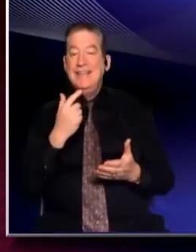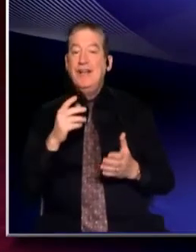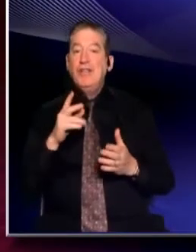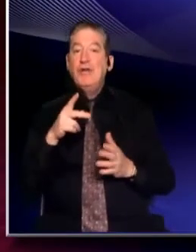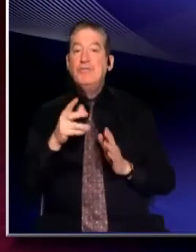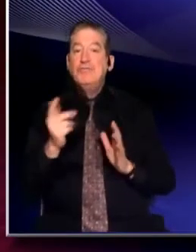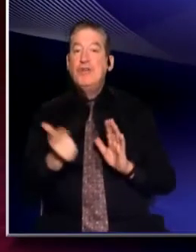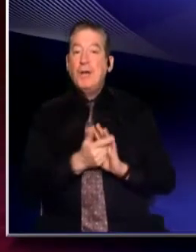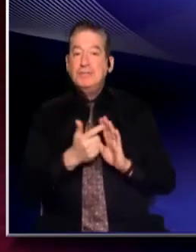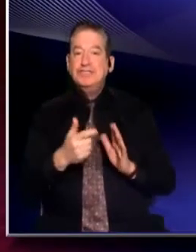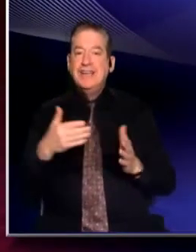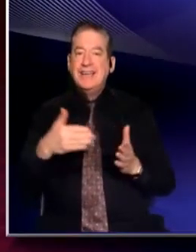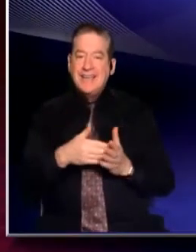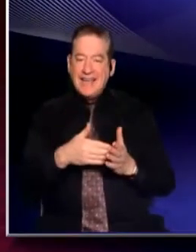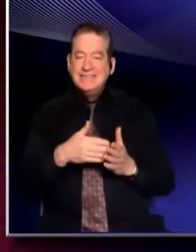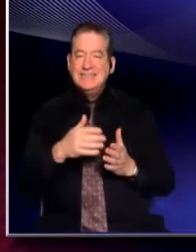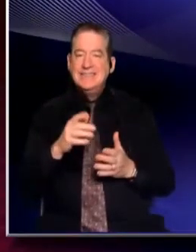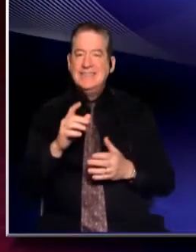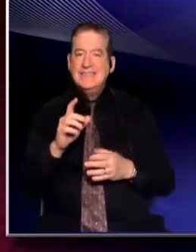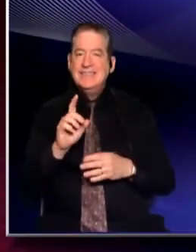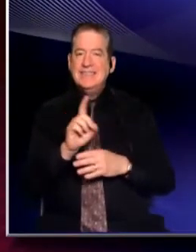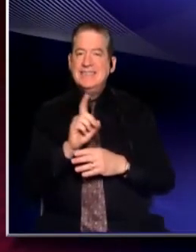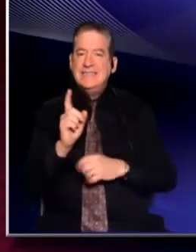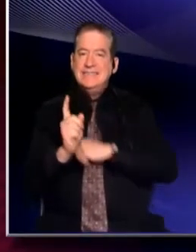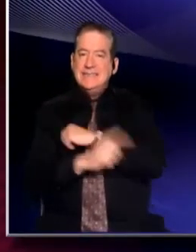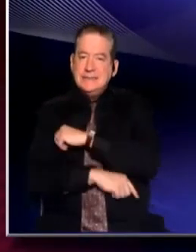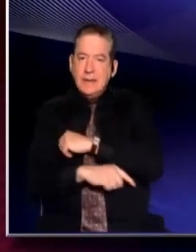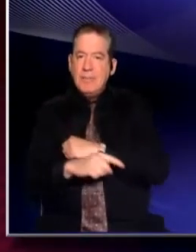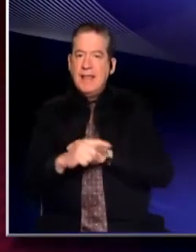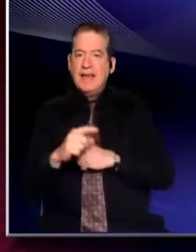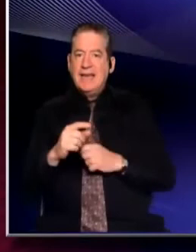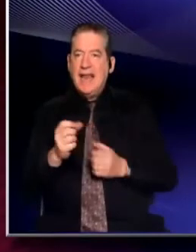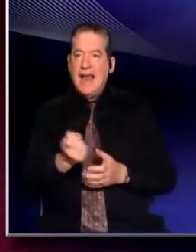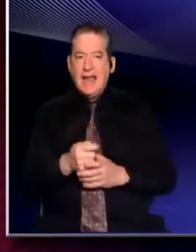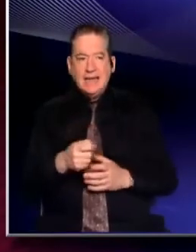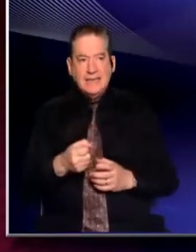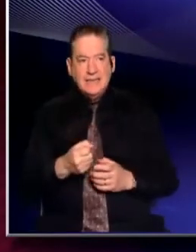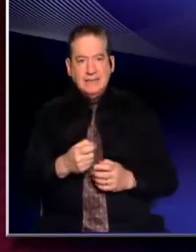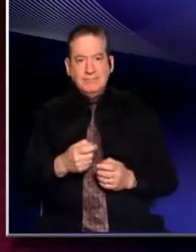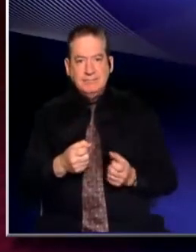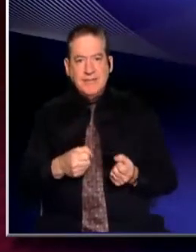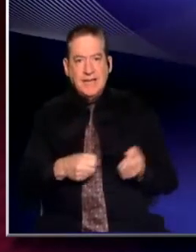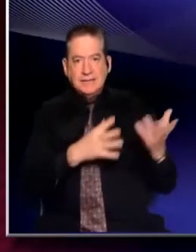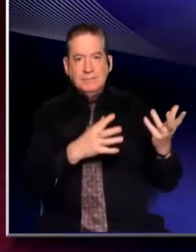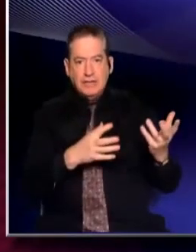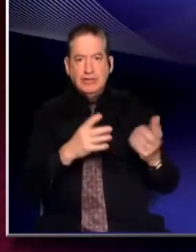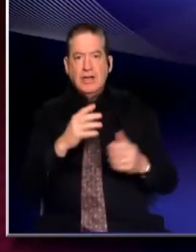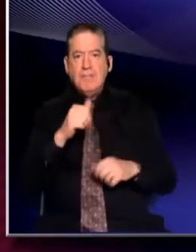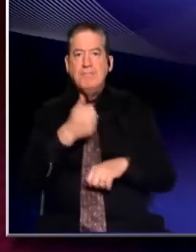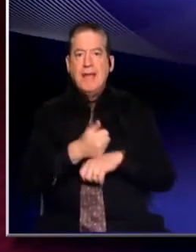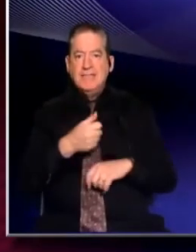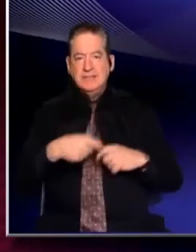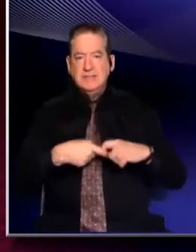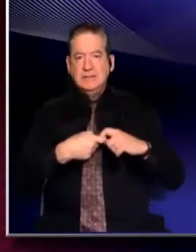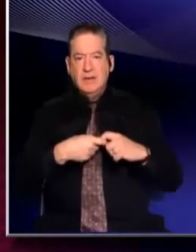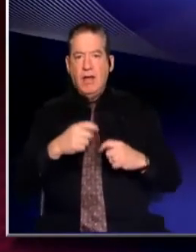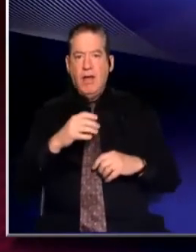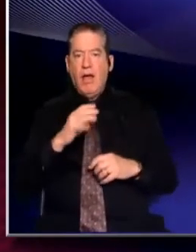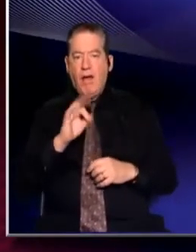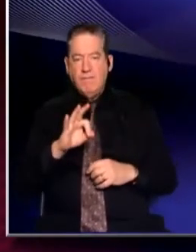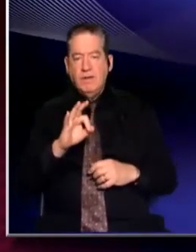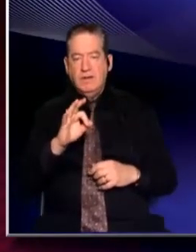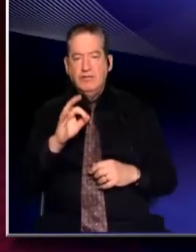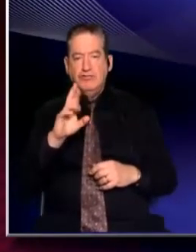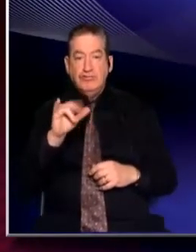prohibition is against discipline, suspension, and expulsion of pupils on the basis of race, color, religion, sex, disability, et cetera. Yes, sir.